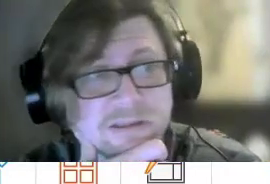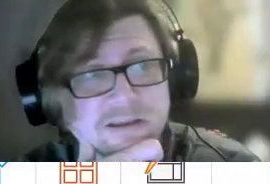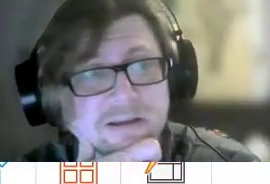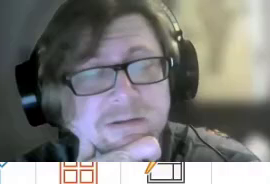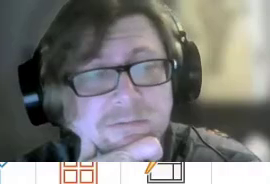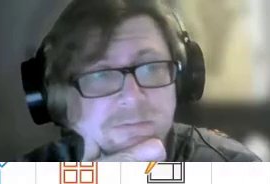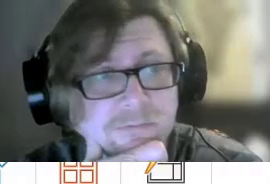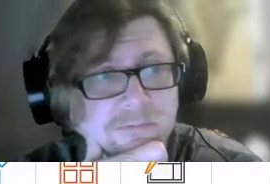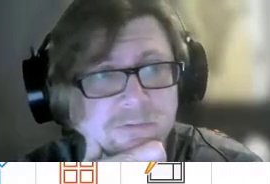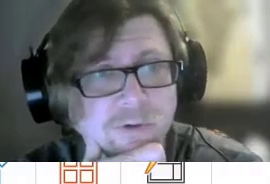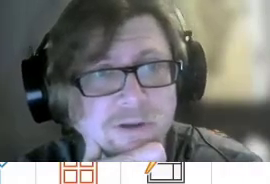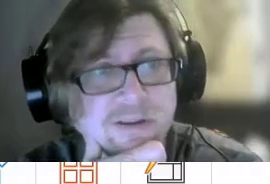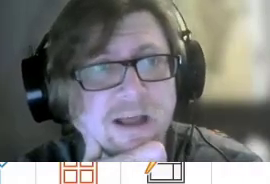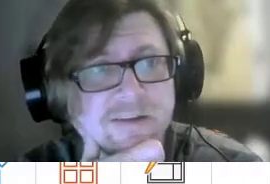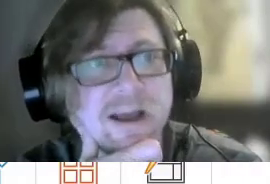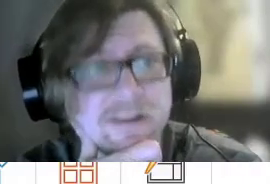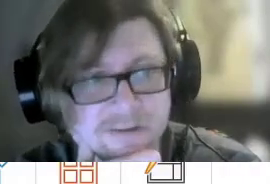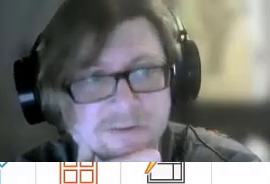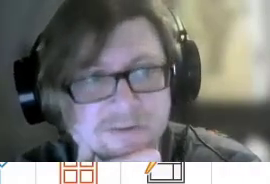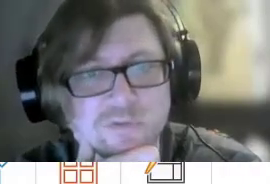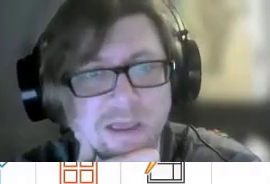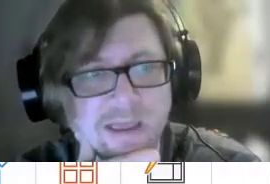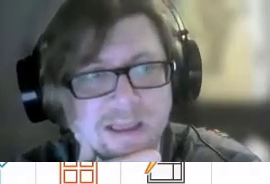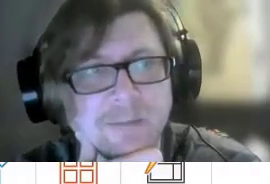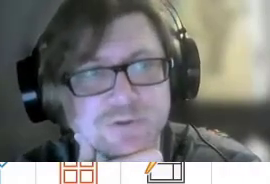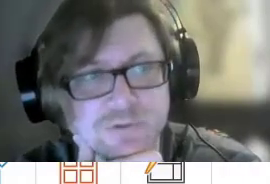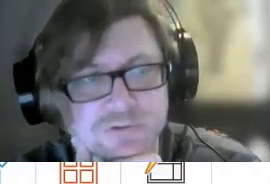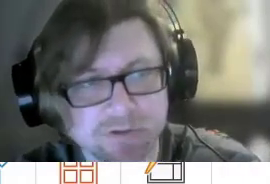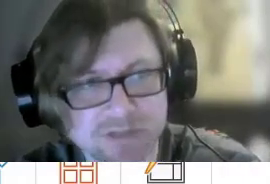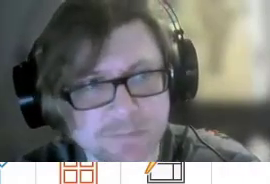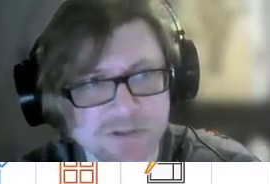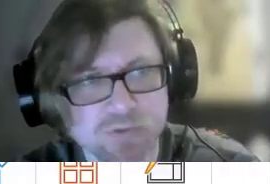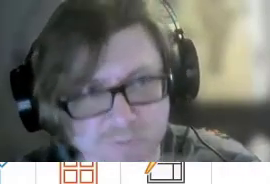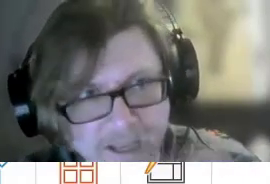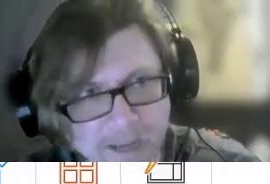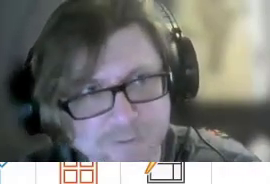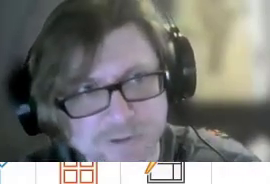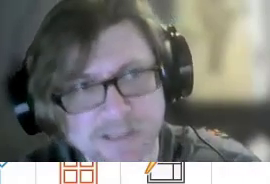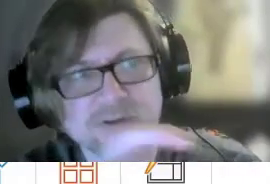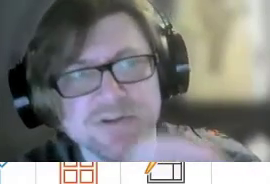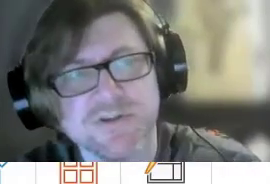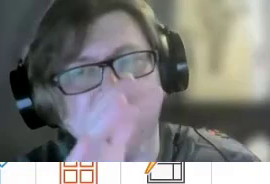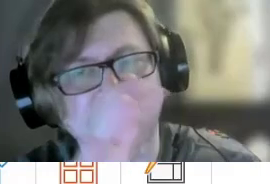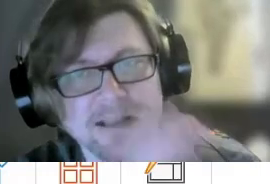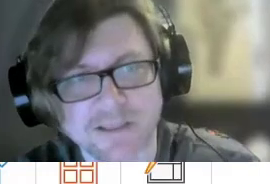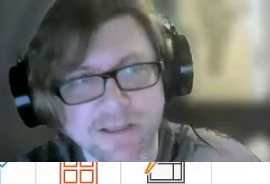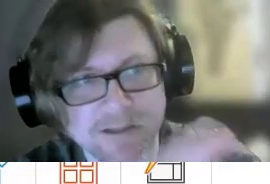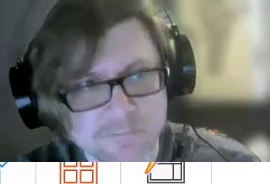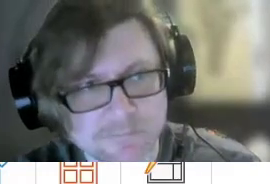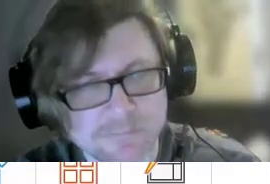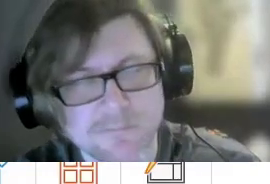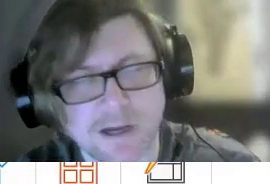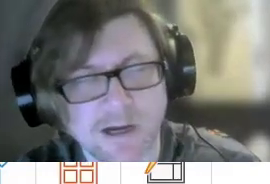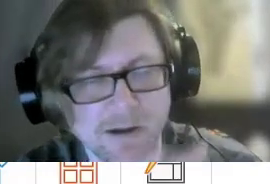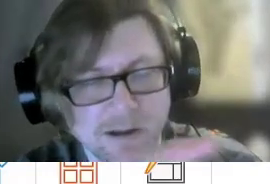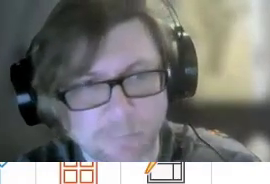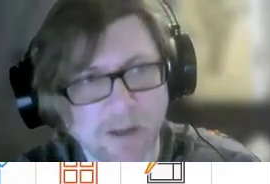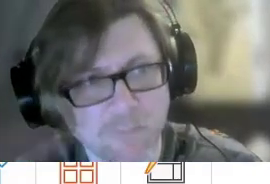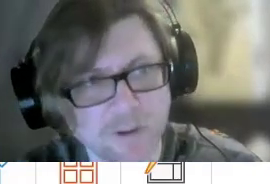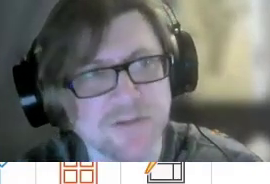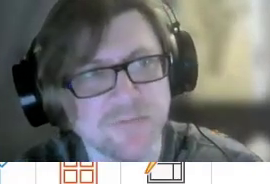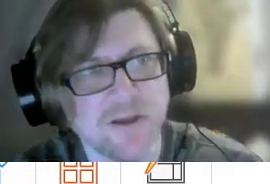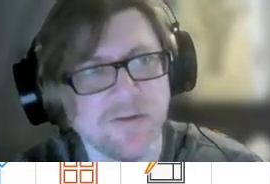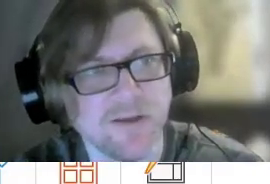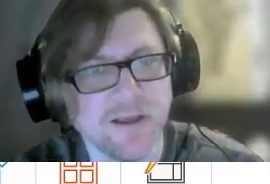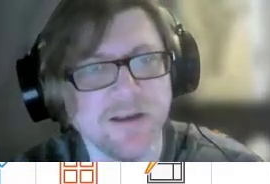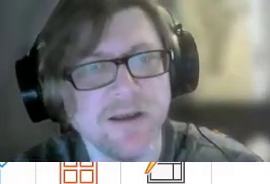I was originally thinking. So I did use the snipping tool to capture the image, and then